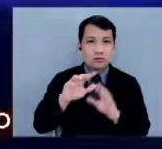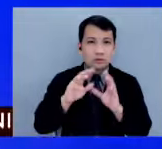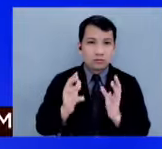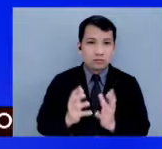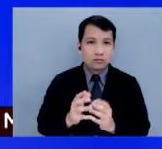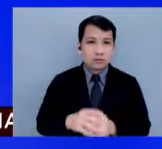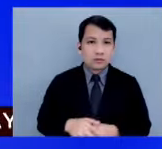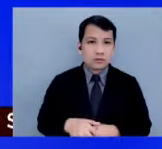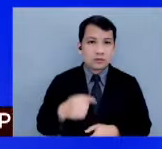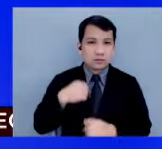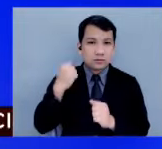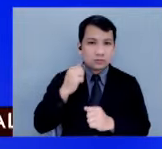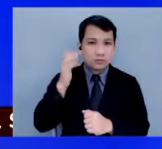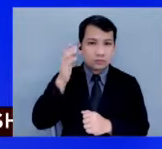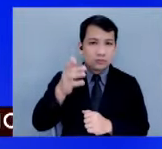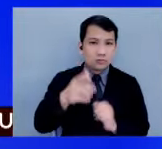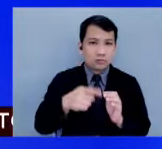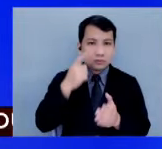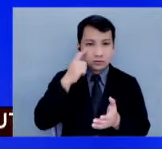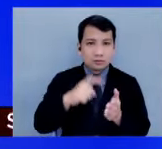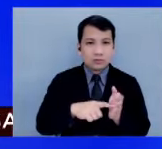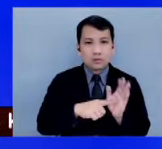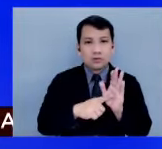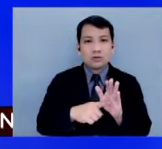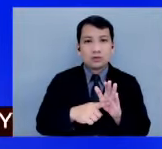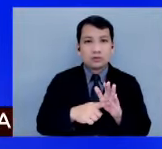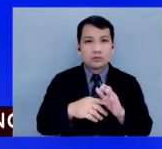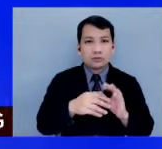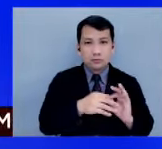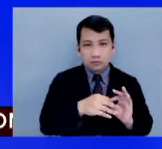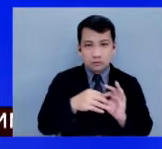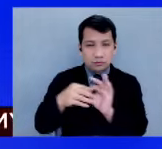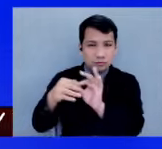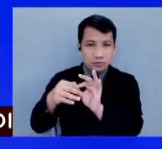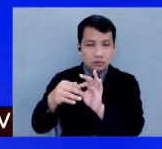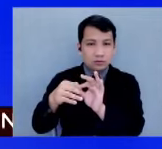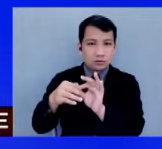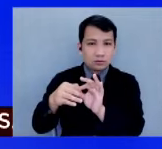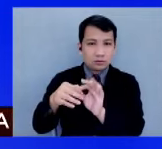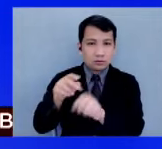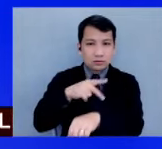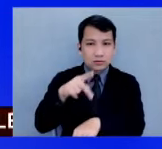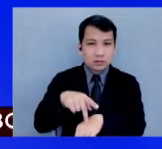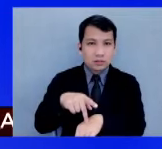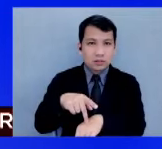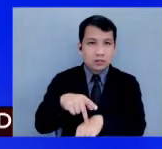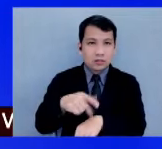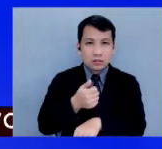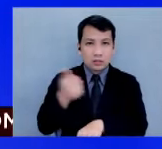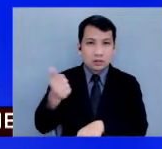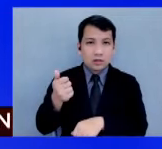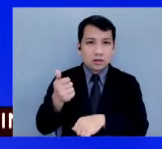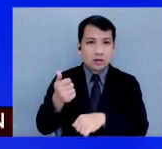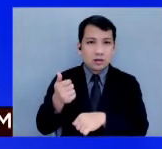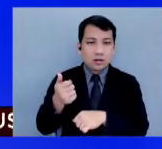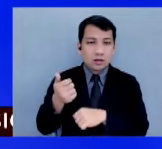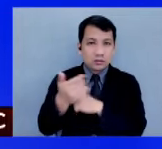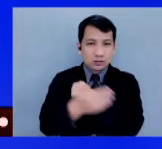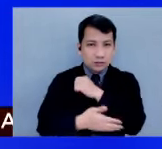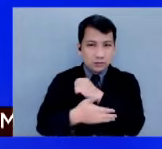one day this recognition will bridge the Philippines and other